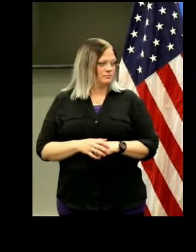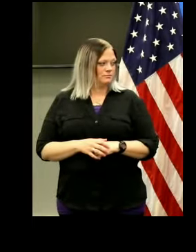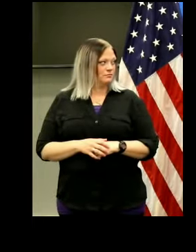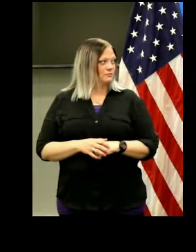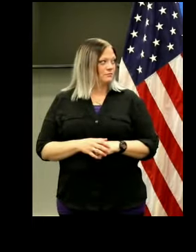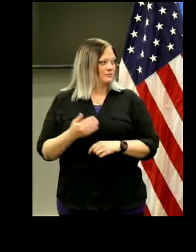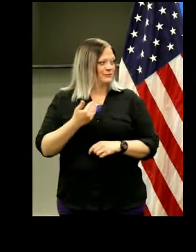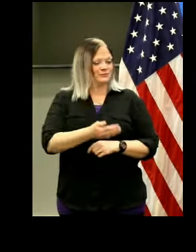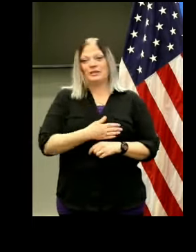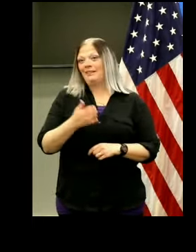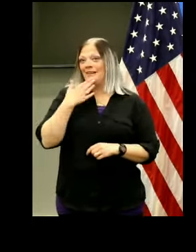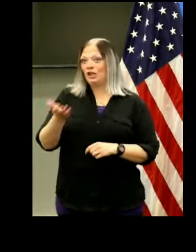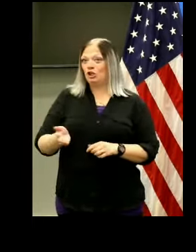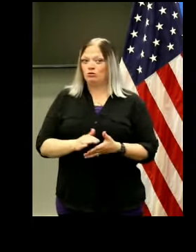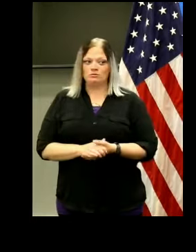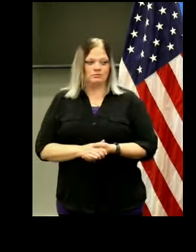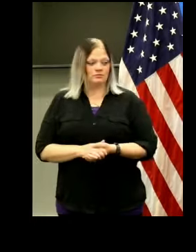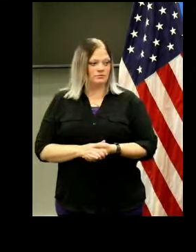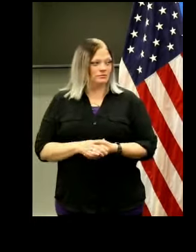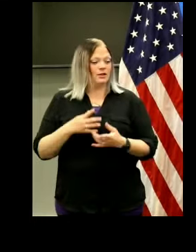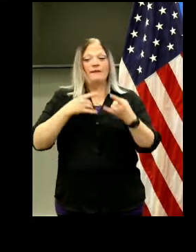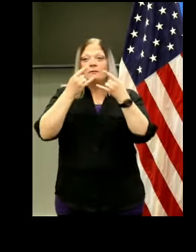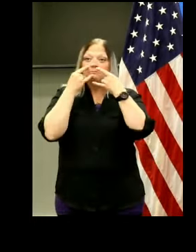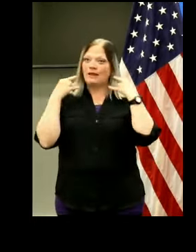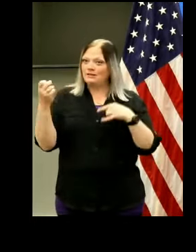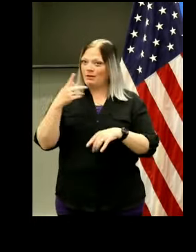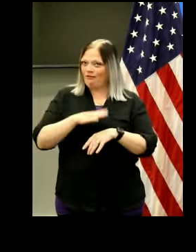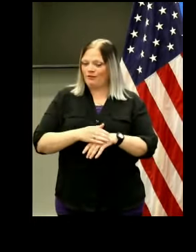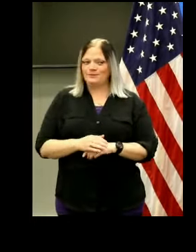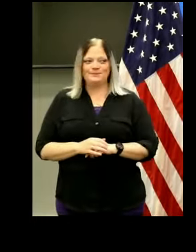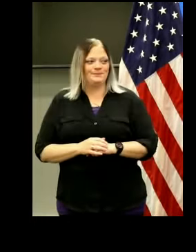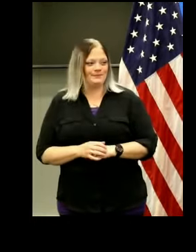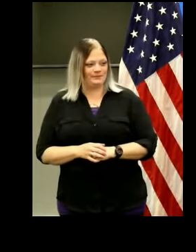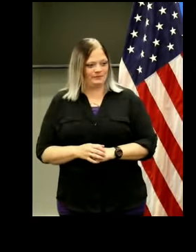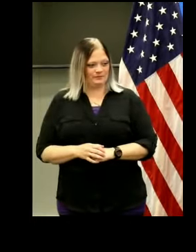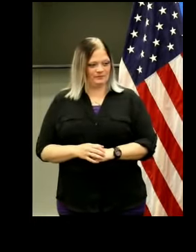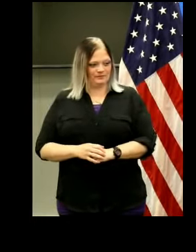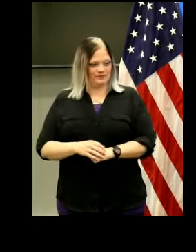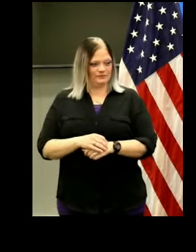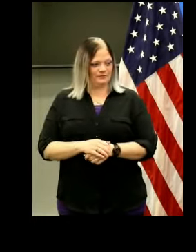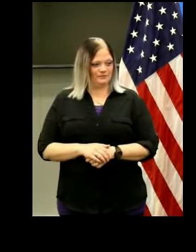There you go, Doc. Thank you. I'm going to put my mask back on.